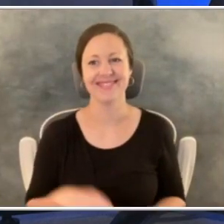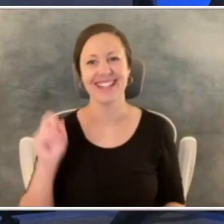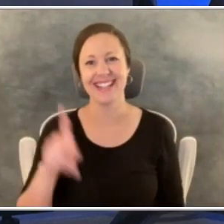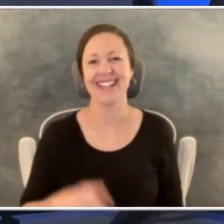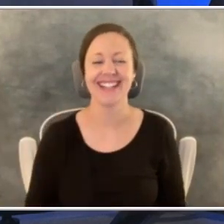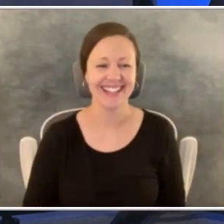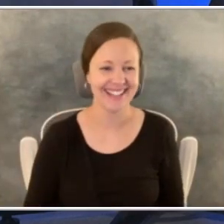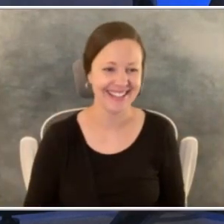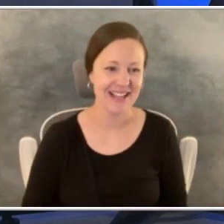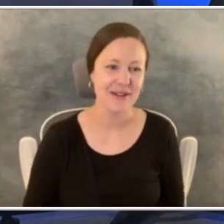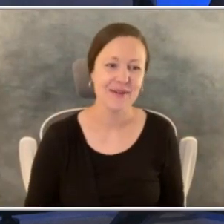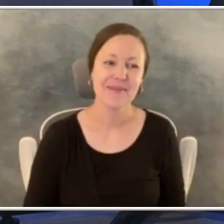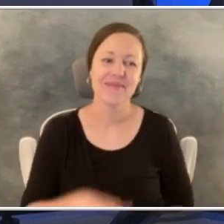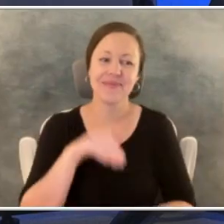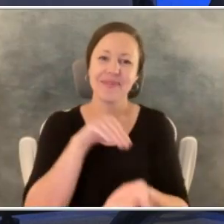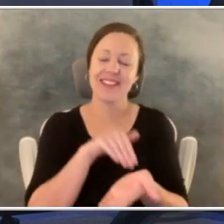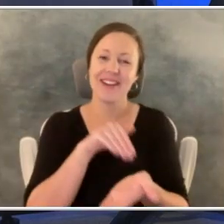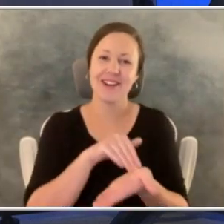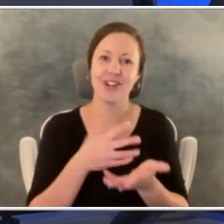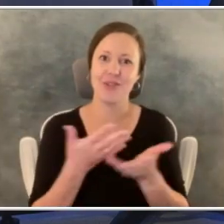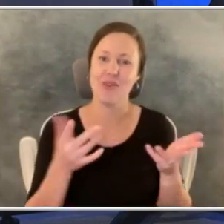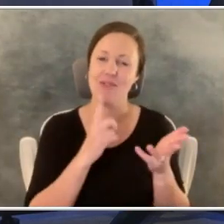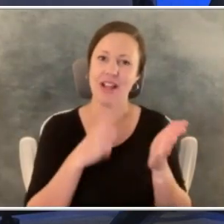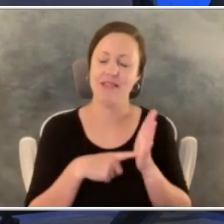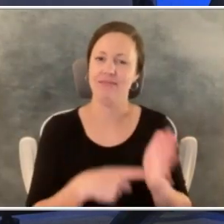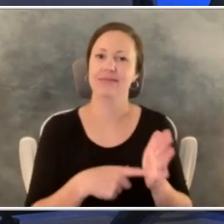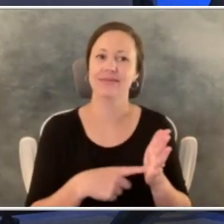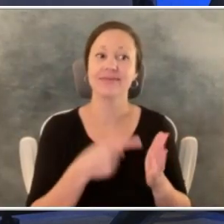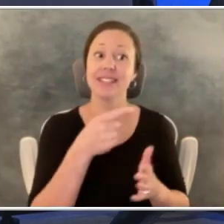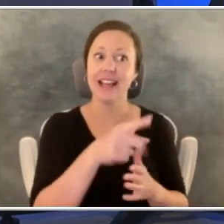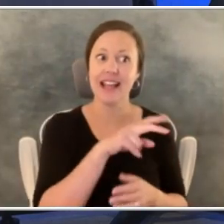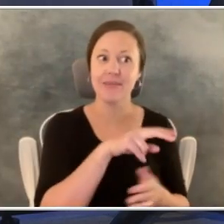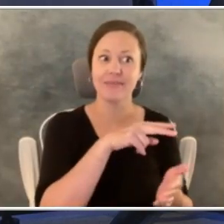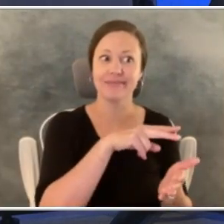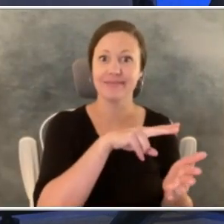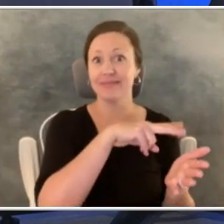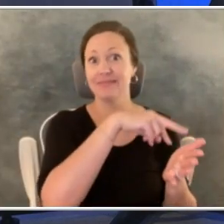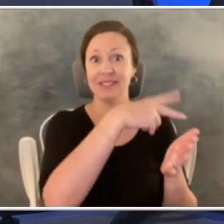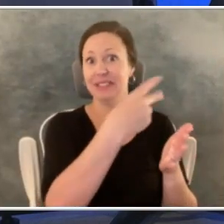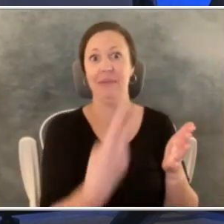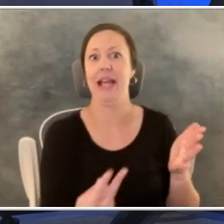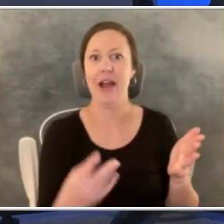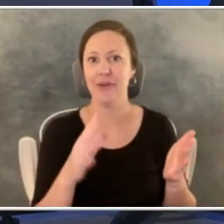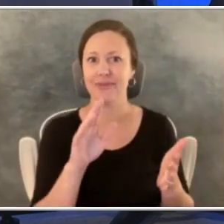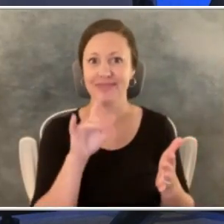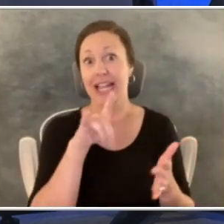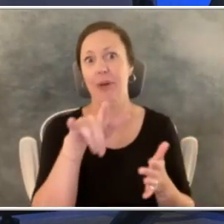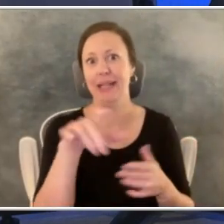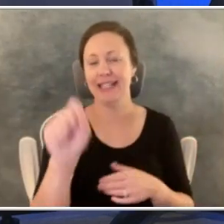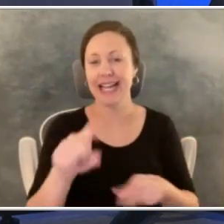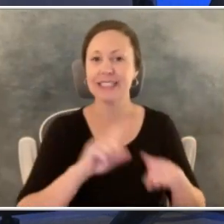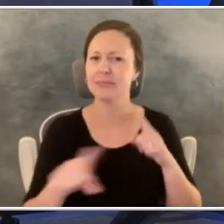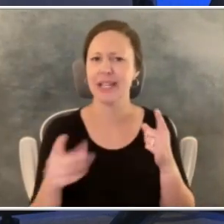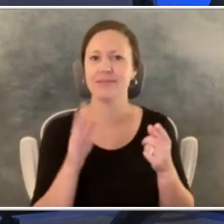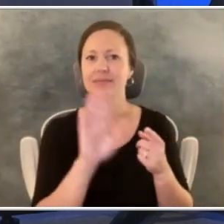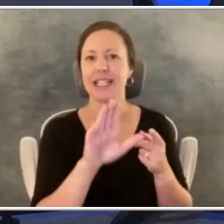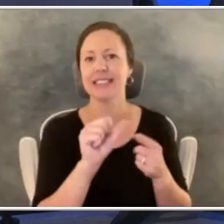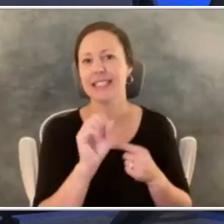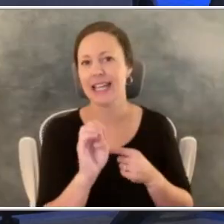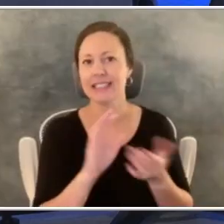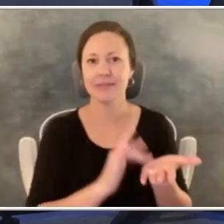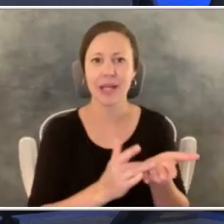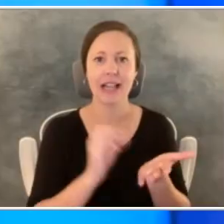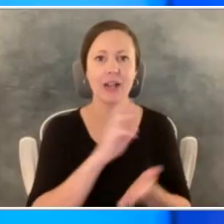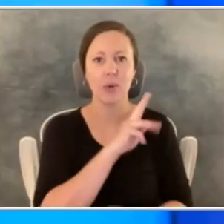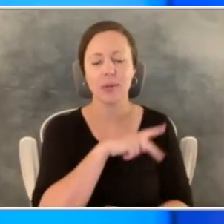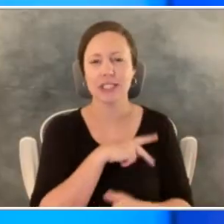Chen, what stands out with you, besides him jumping out of an airplane, what stands out to you about Jack in his case, medically or just personally? Well,